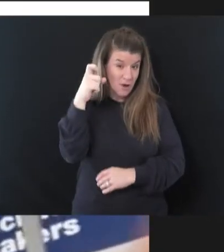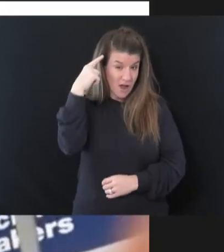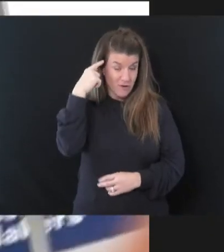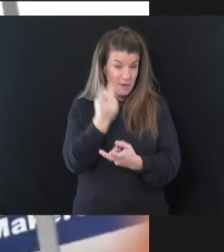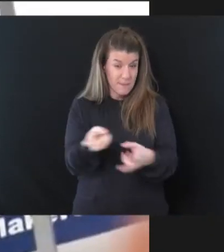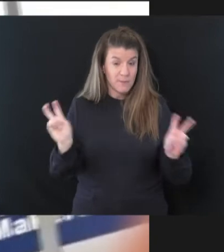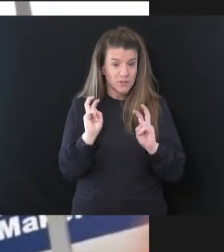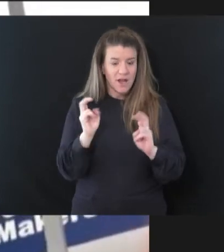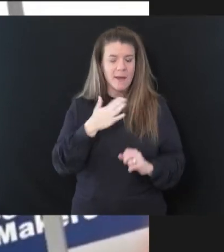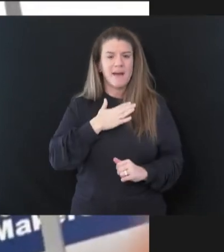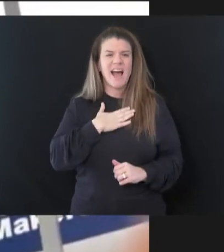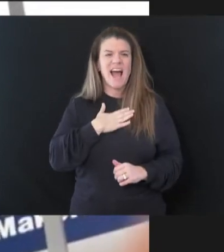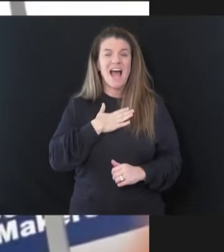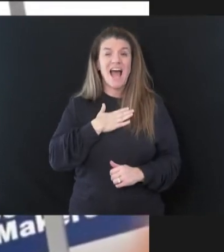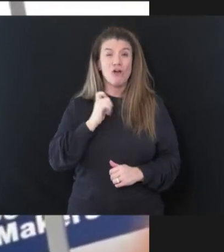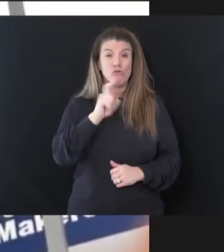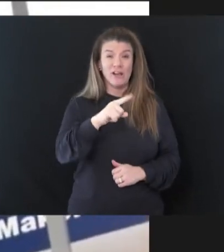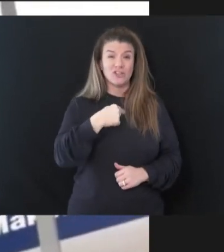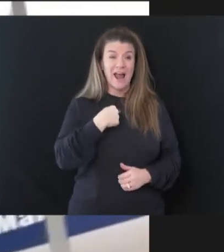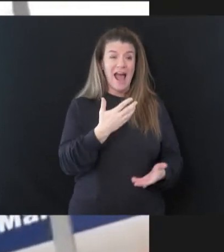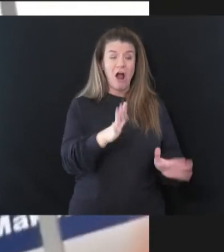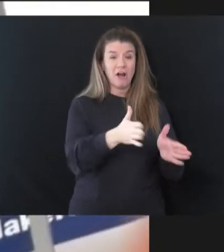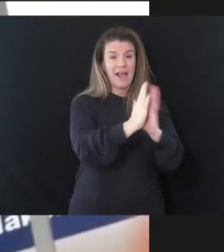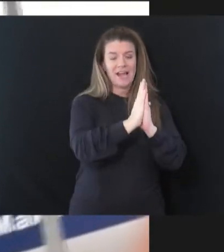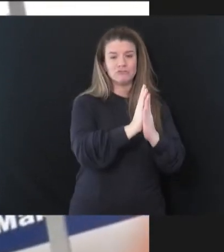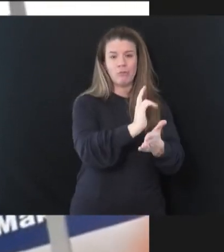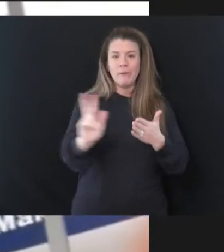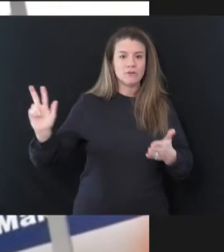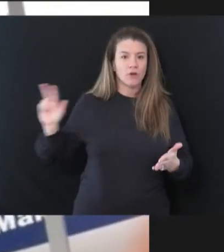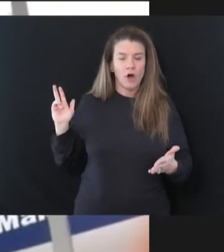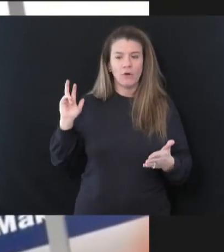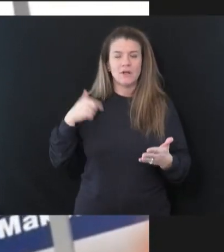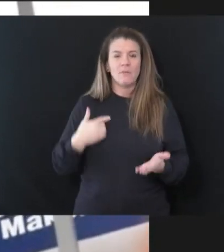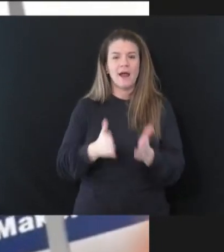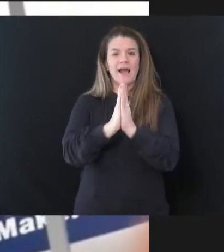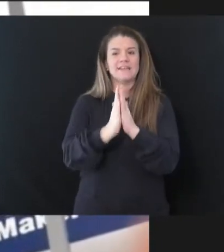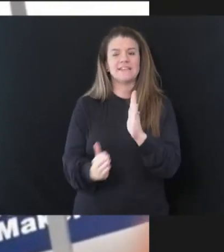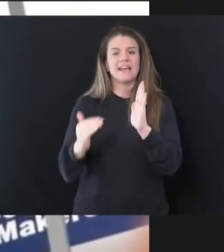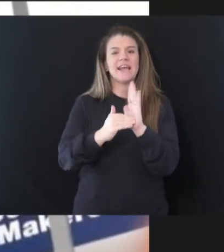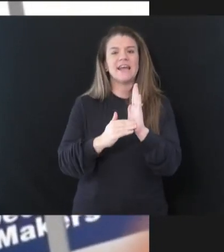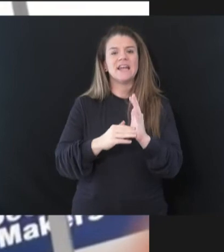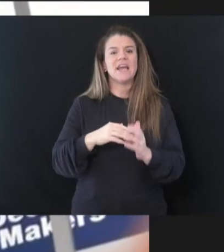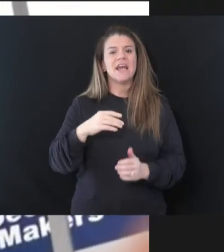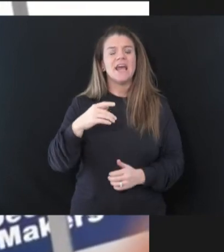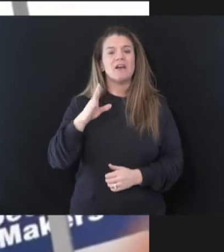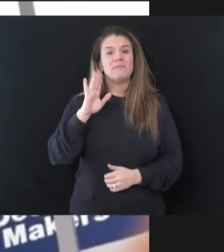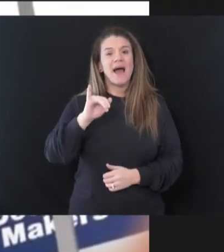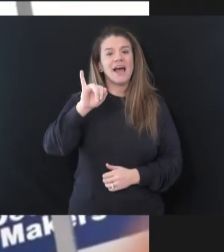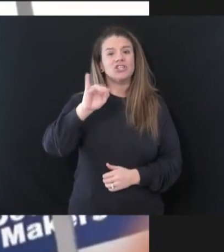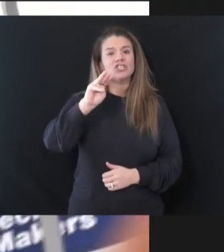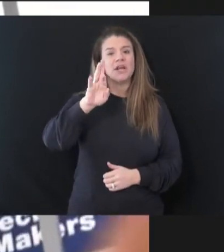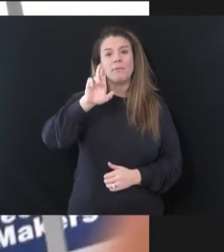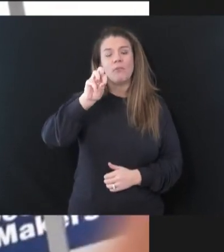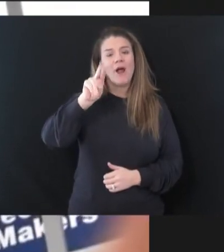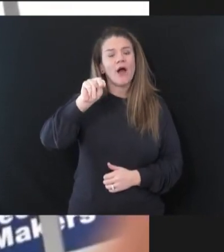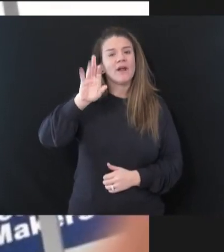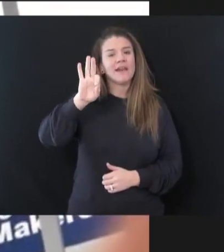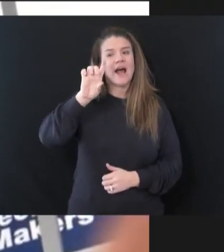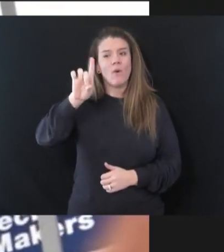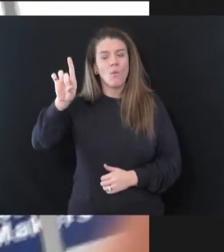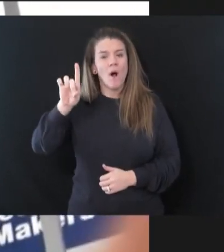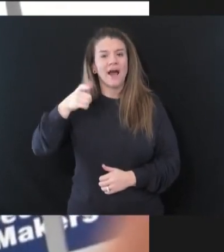on a question I asked probably 2 or 3 weeks ago that was prompted by Jim Brown, a retired Metro 911 dispatcher here in